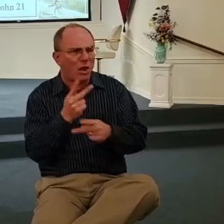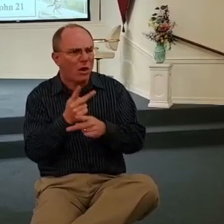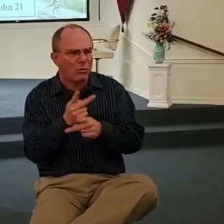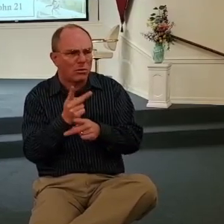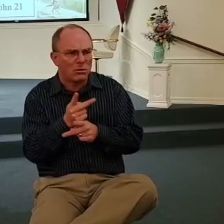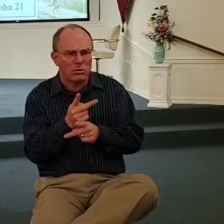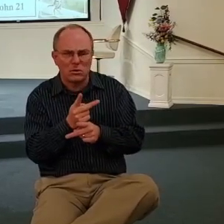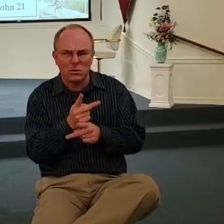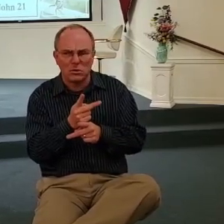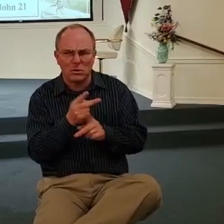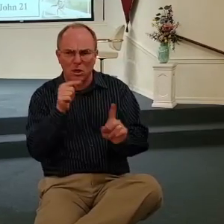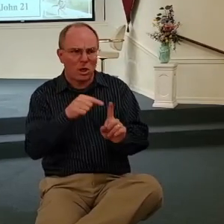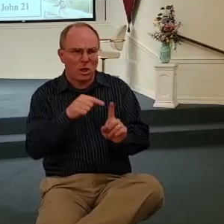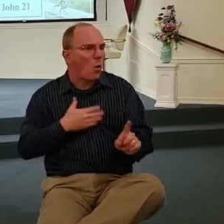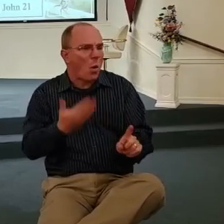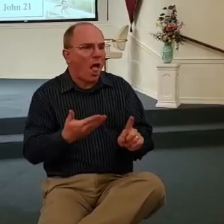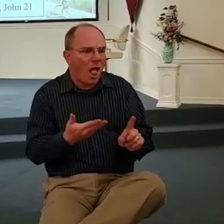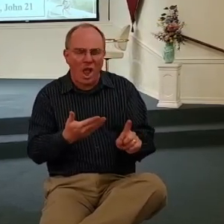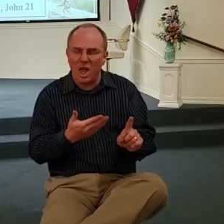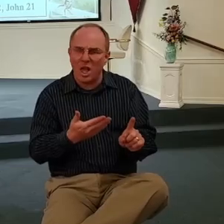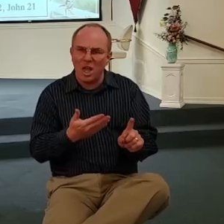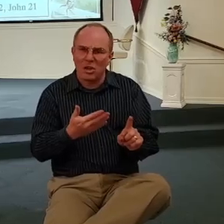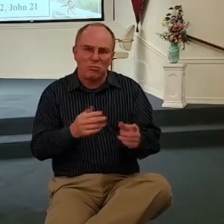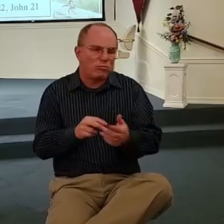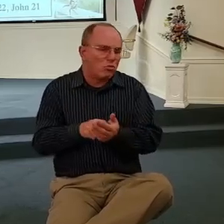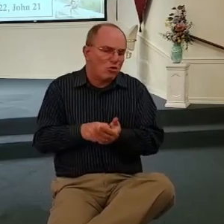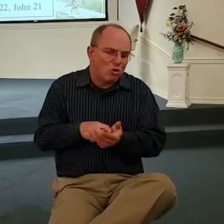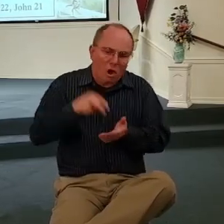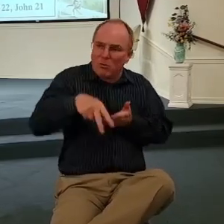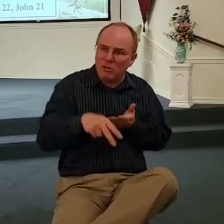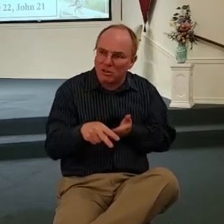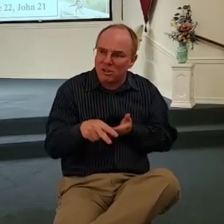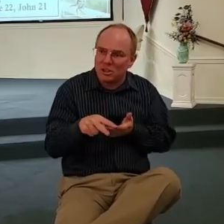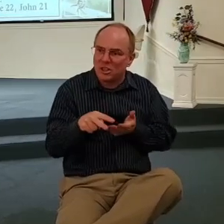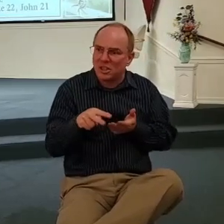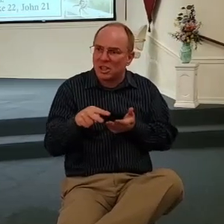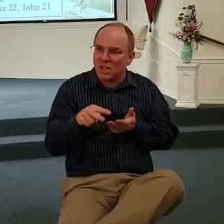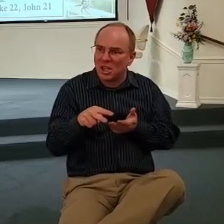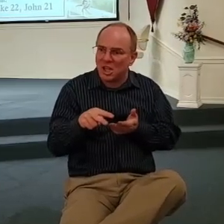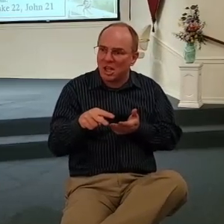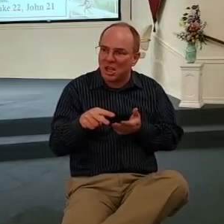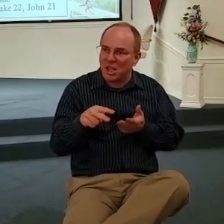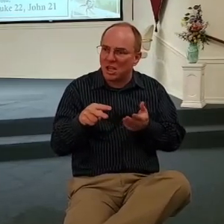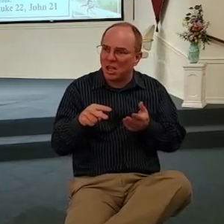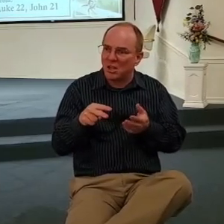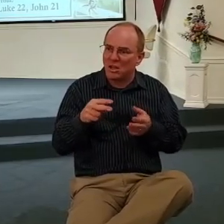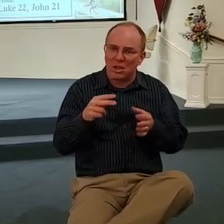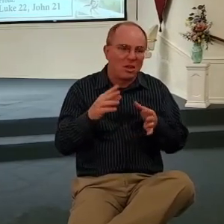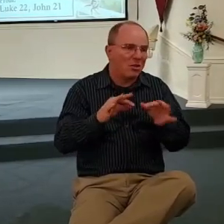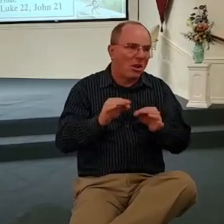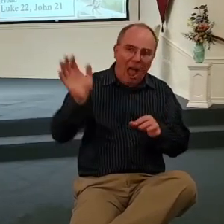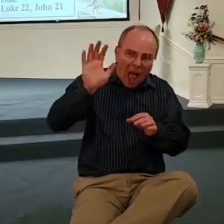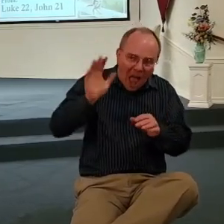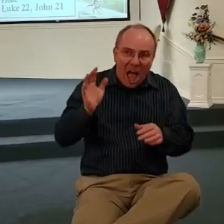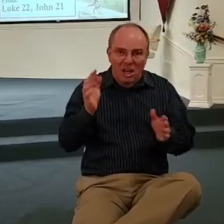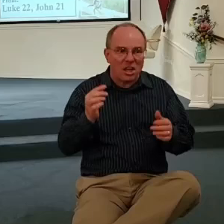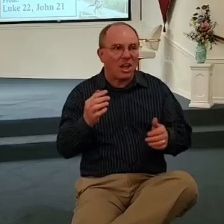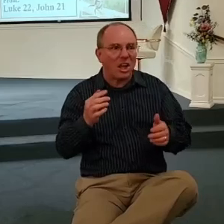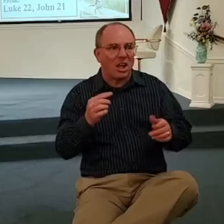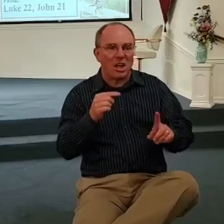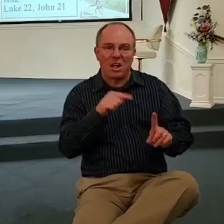his willingness to interject himself, demonstrating his lack of consideration for Jesus'